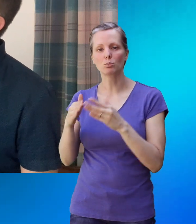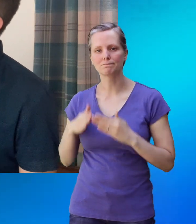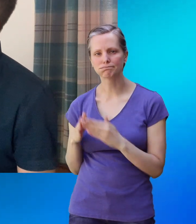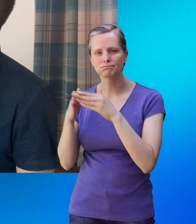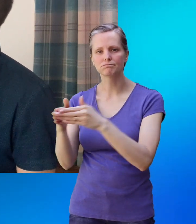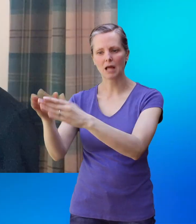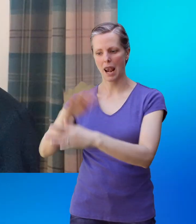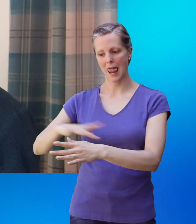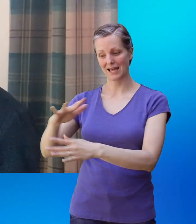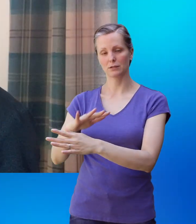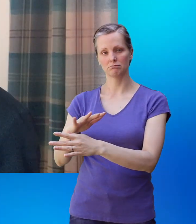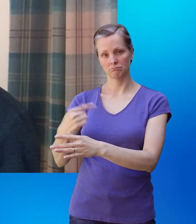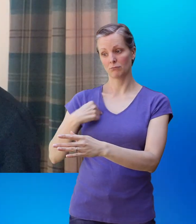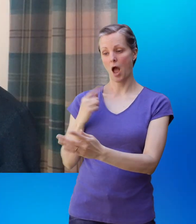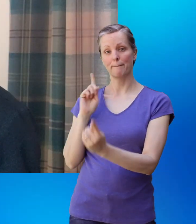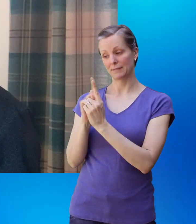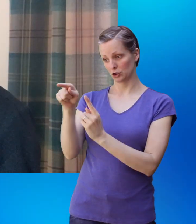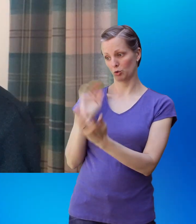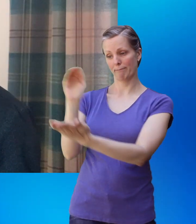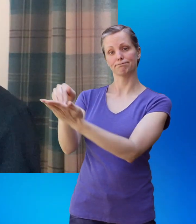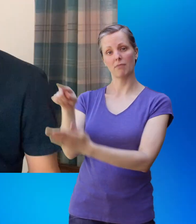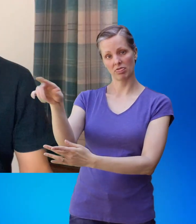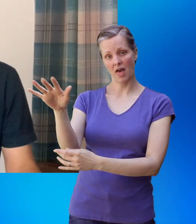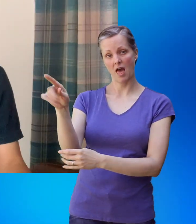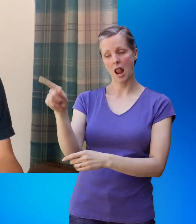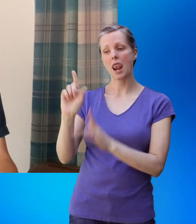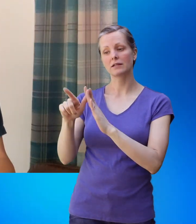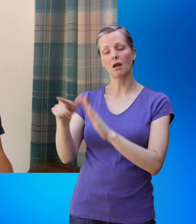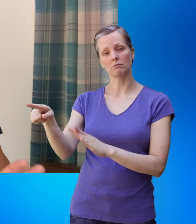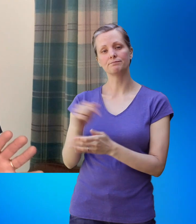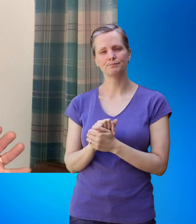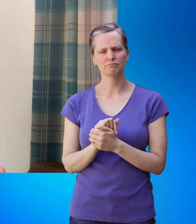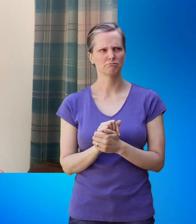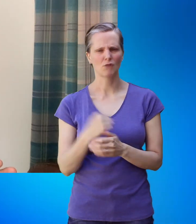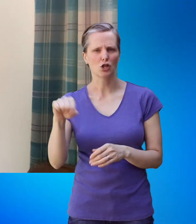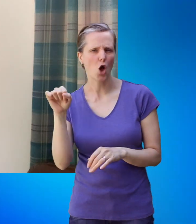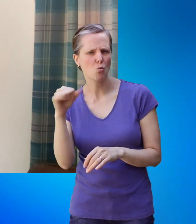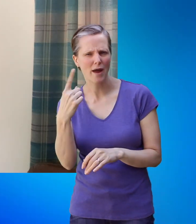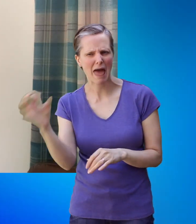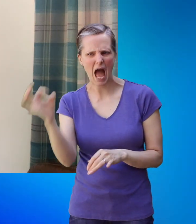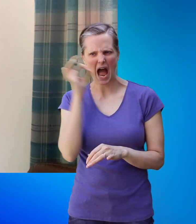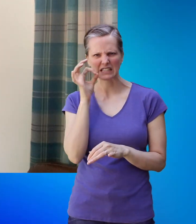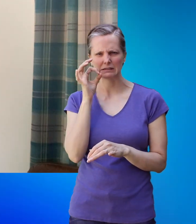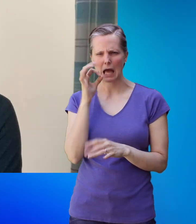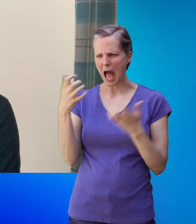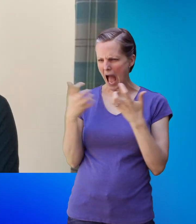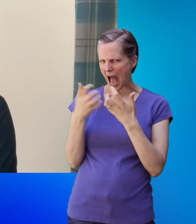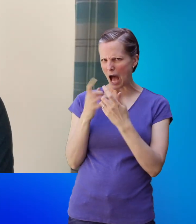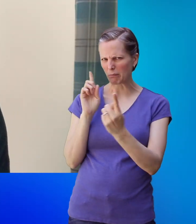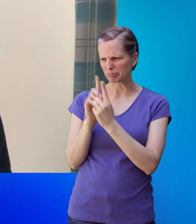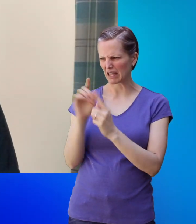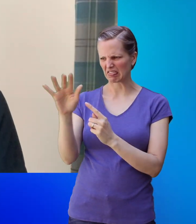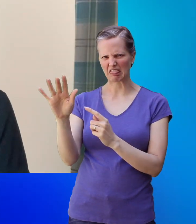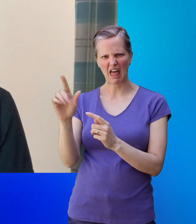of the lake. I will meet you there later on. Well, no one questioned how Jesus was going to meet them there